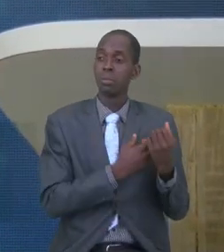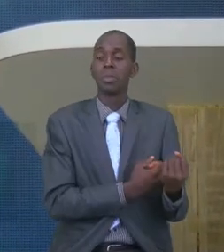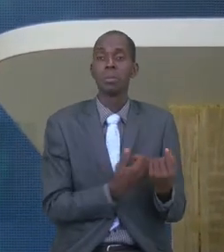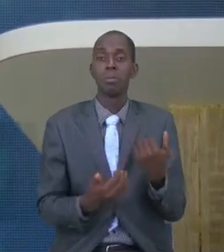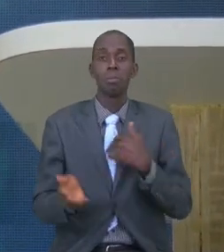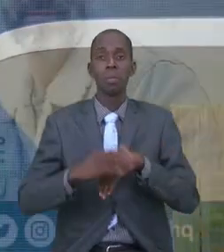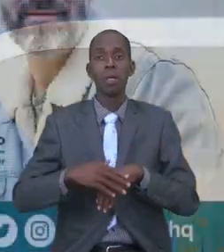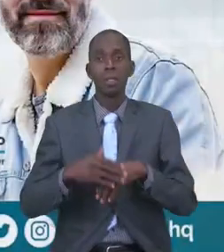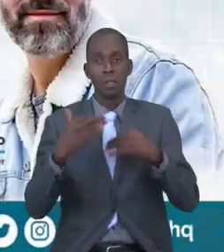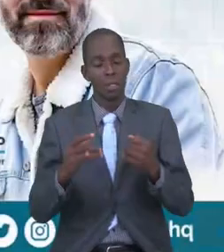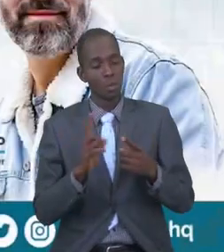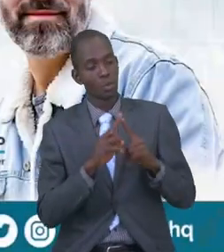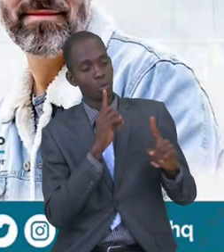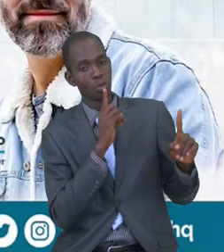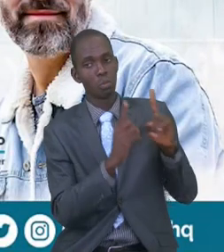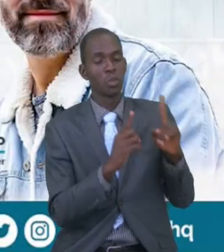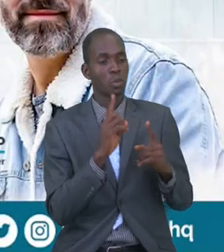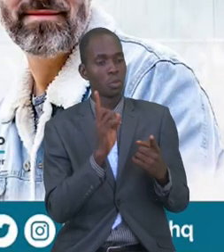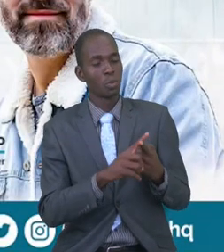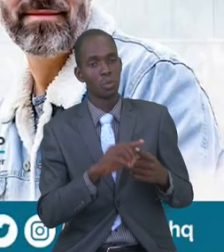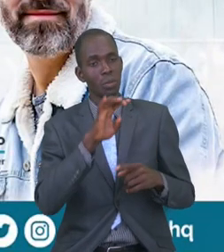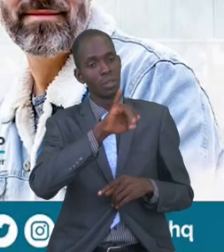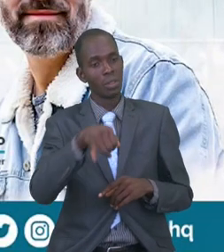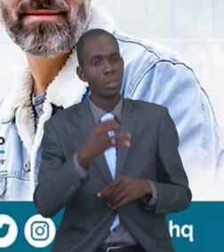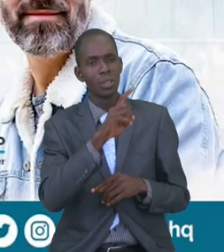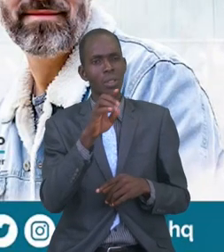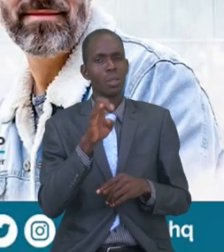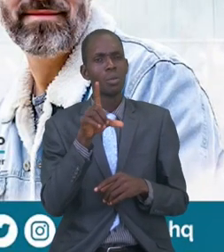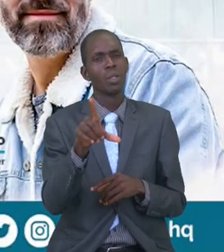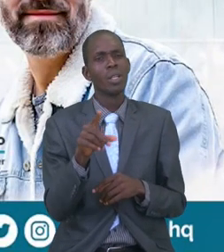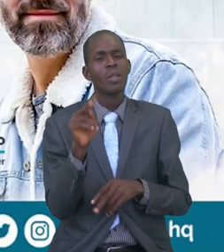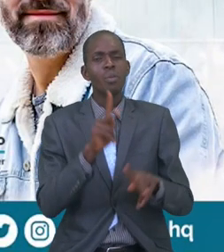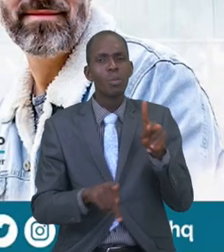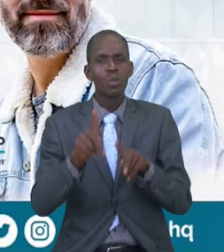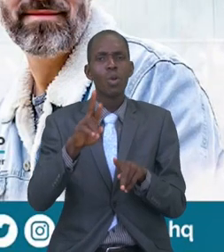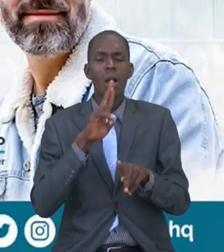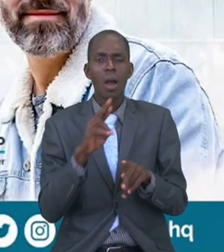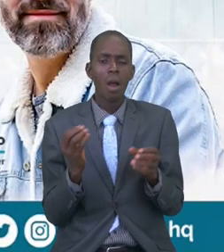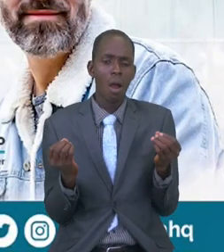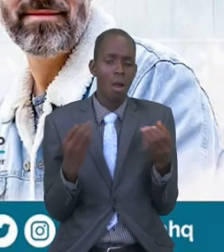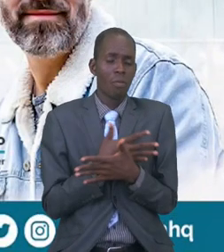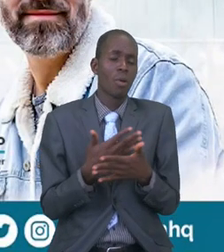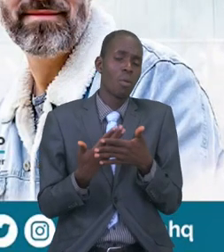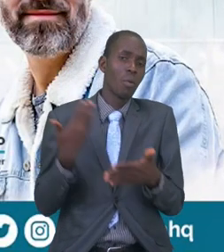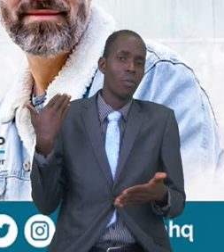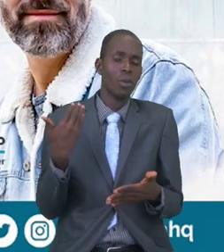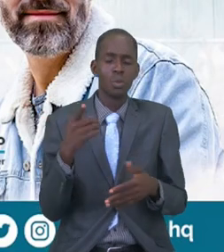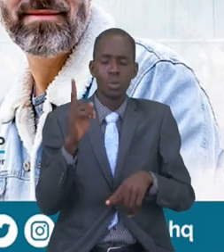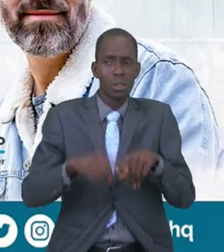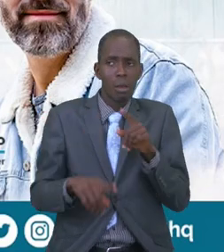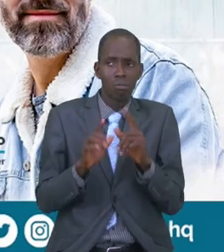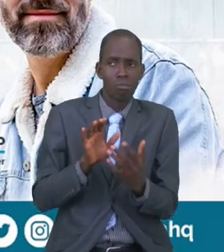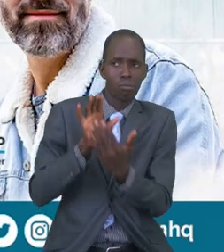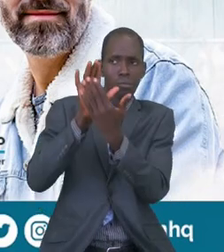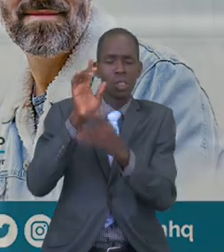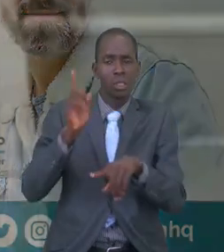speak even of Jezebel. The people you have been afraid of, you couldn't talk to, you thought